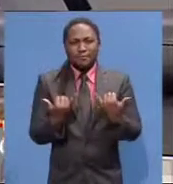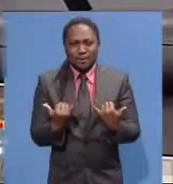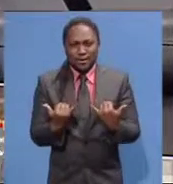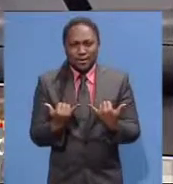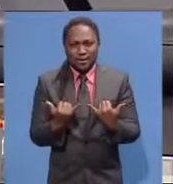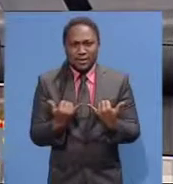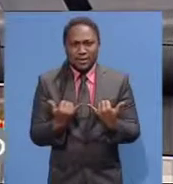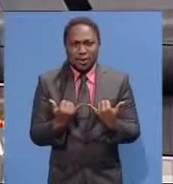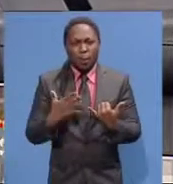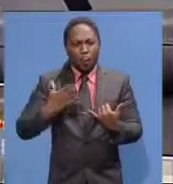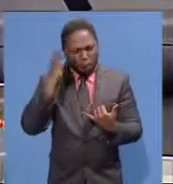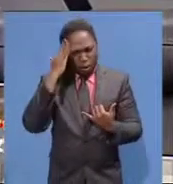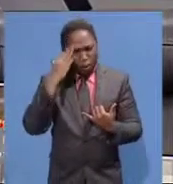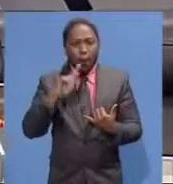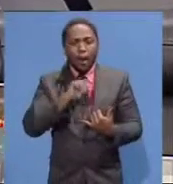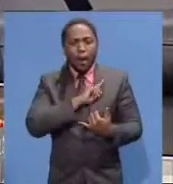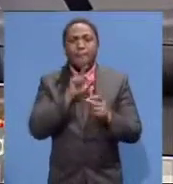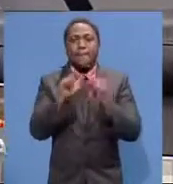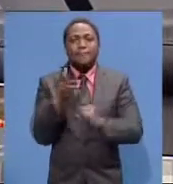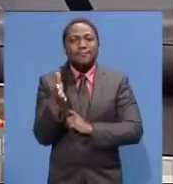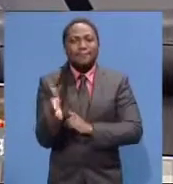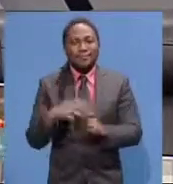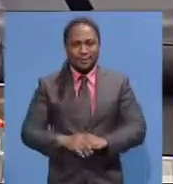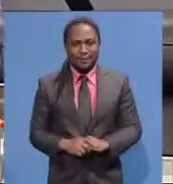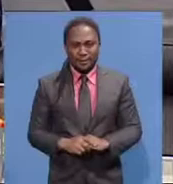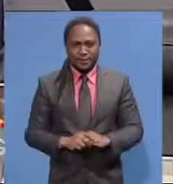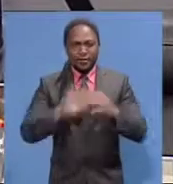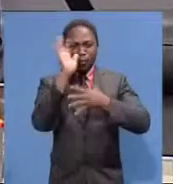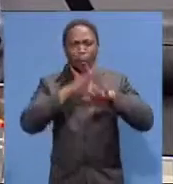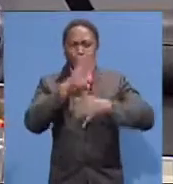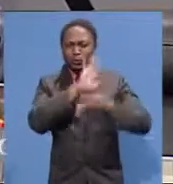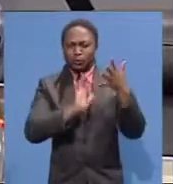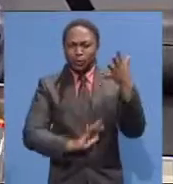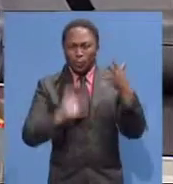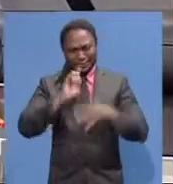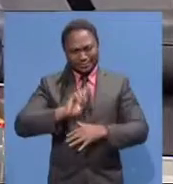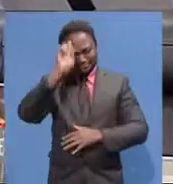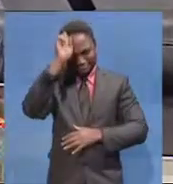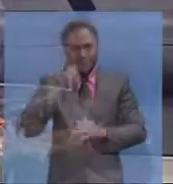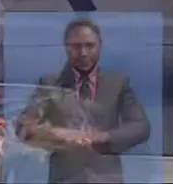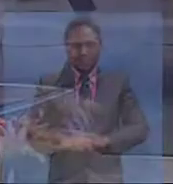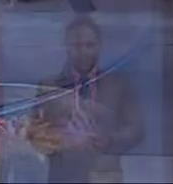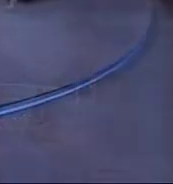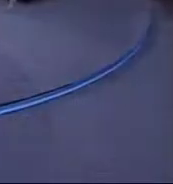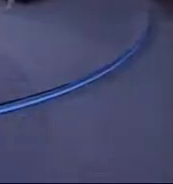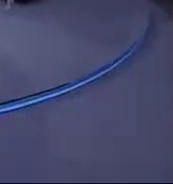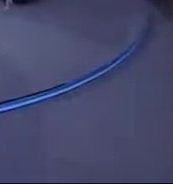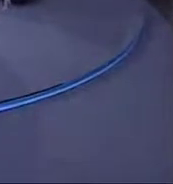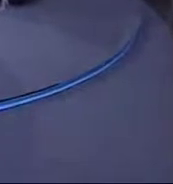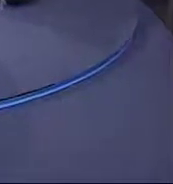why people are here today with more extraordinary, remarkable stories about the icon of our nation after this.